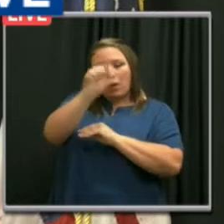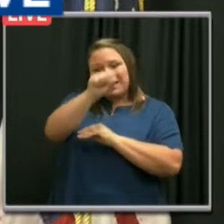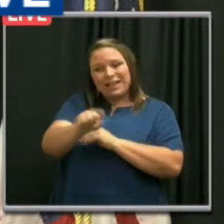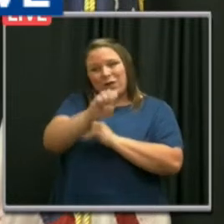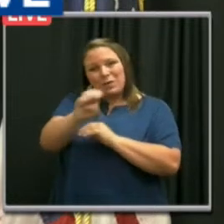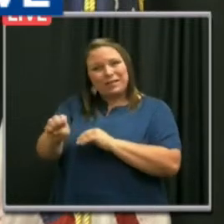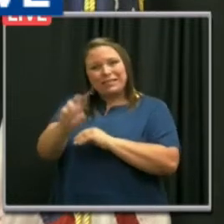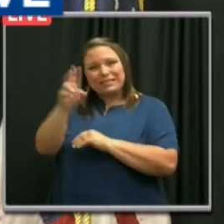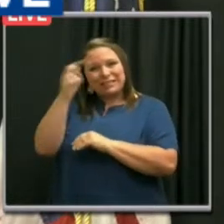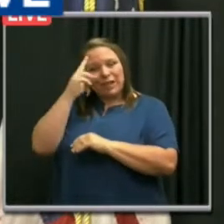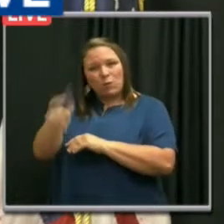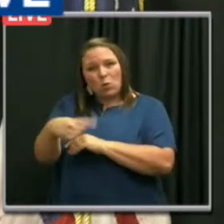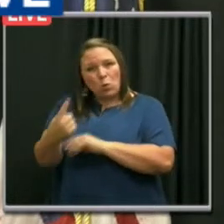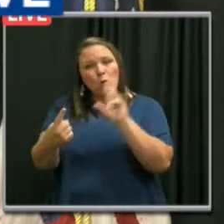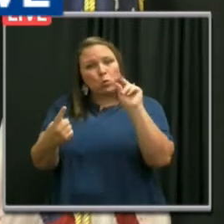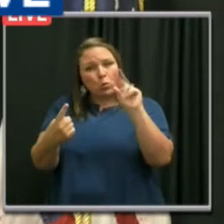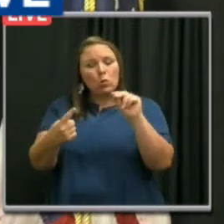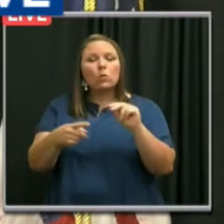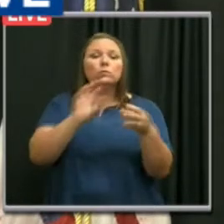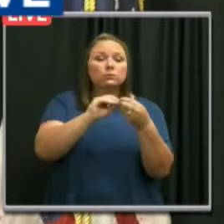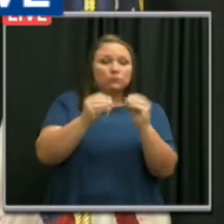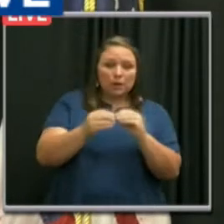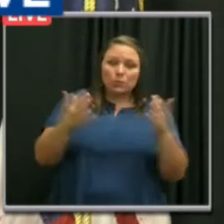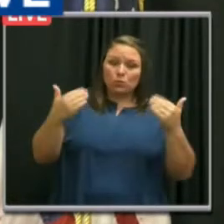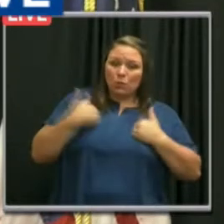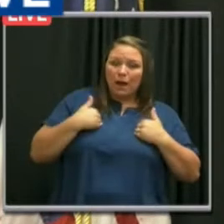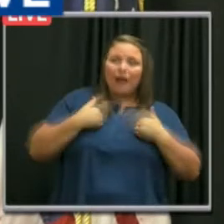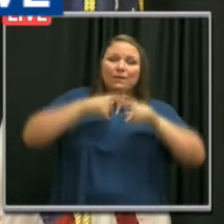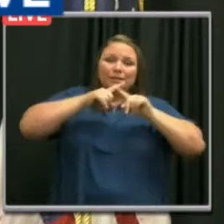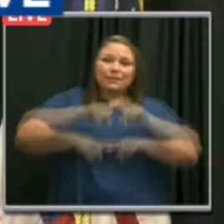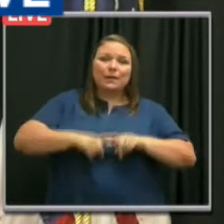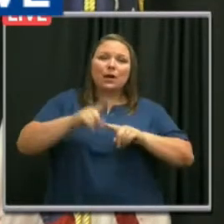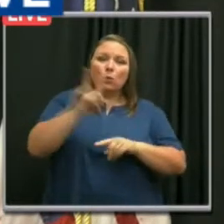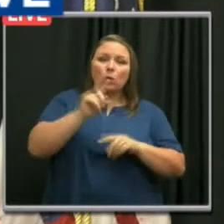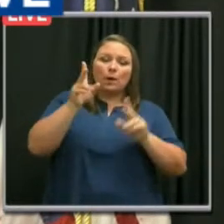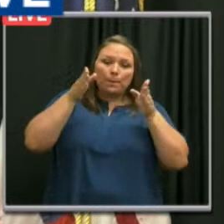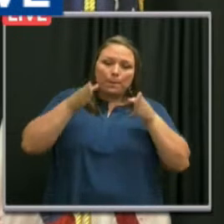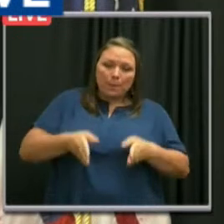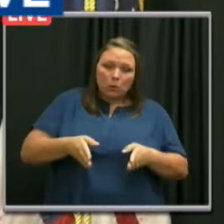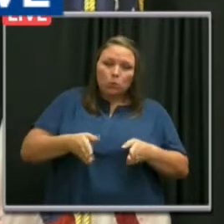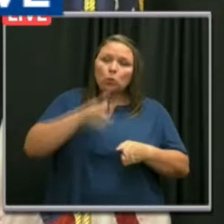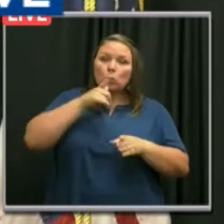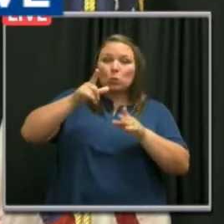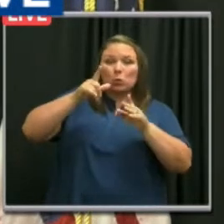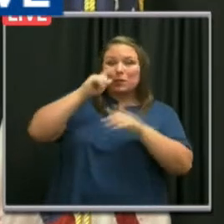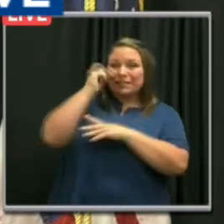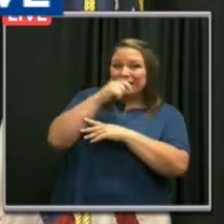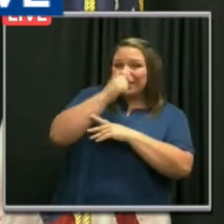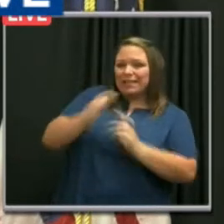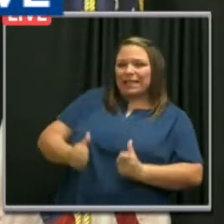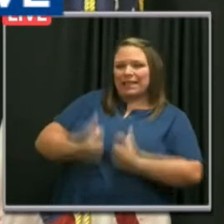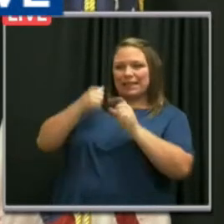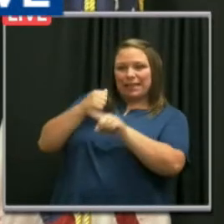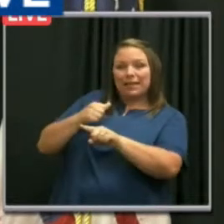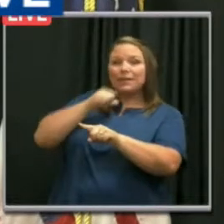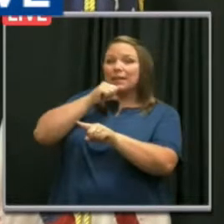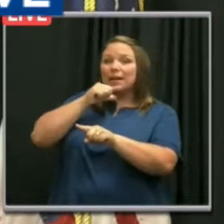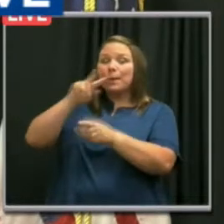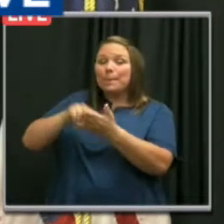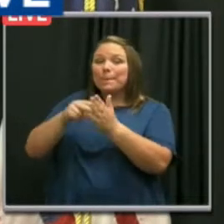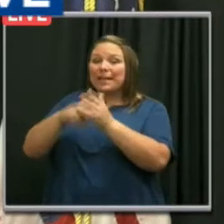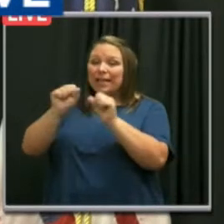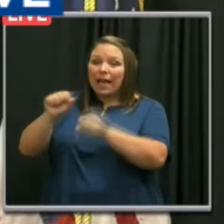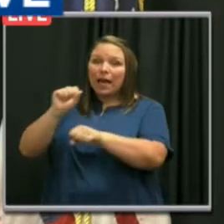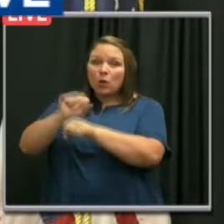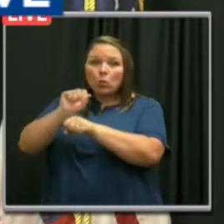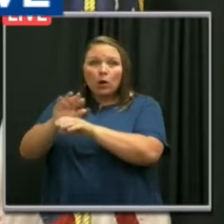problem. The data we use is based on where a person who is tested lives, not where they work,